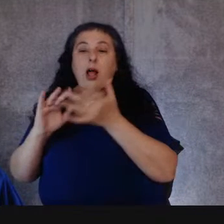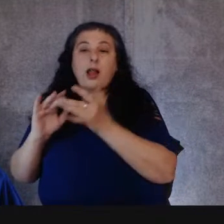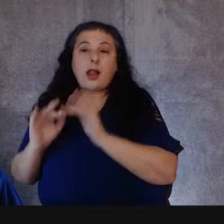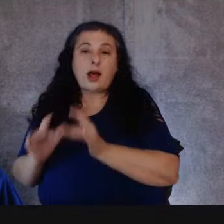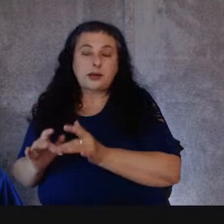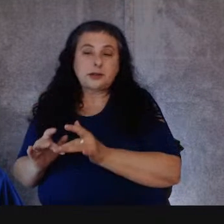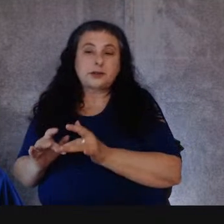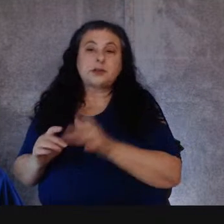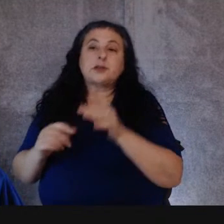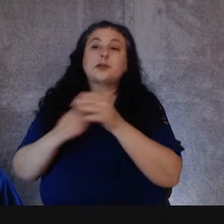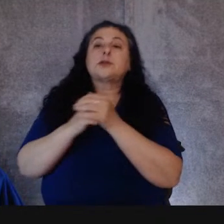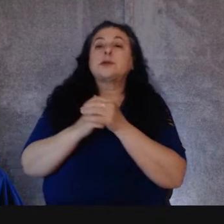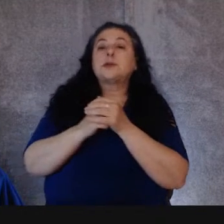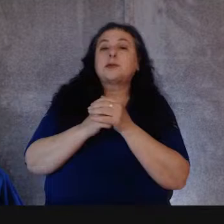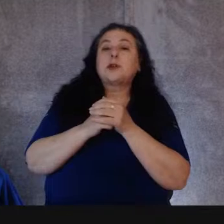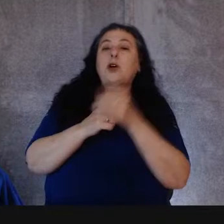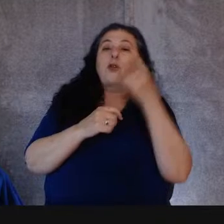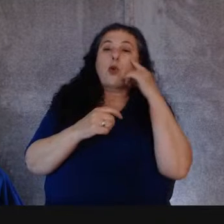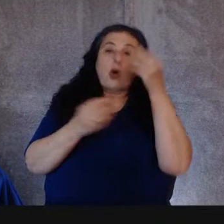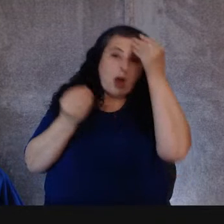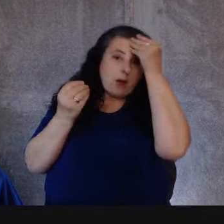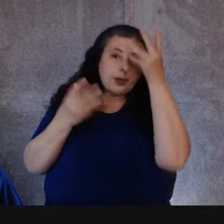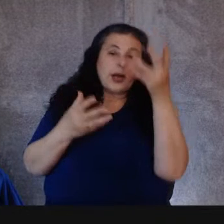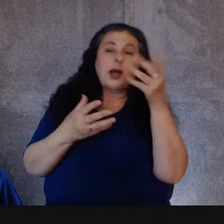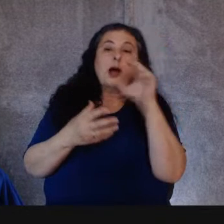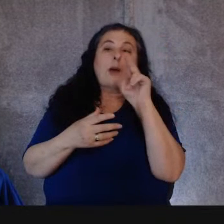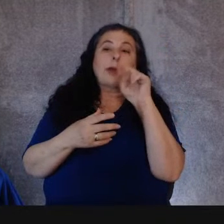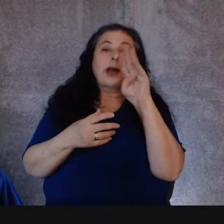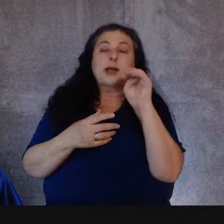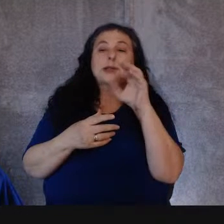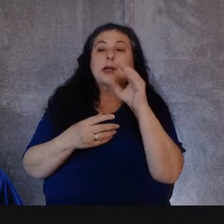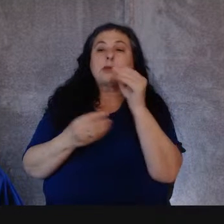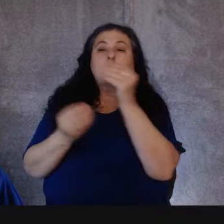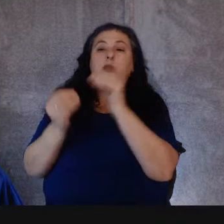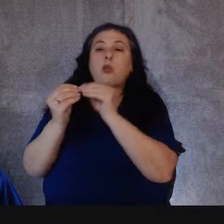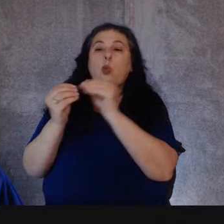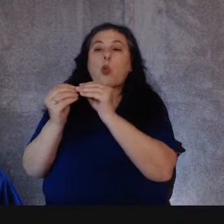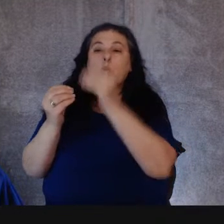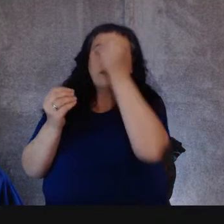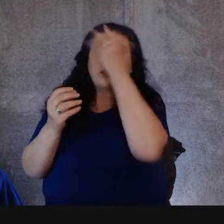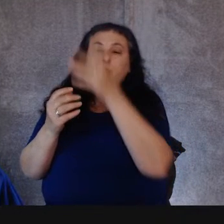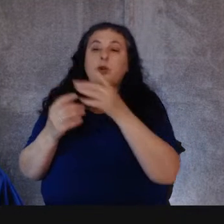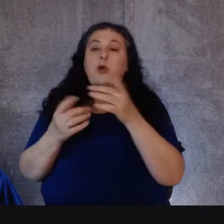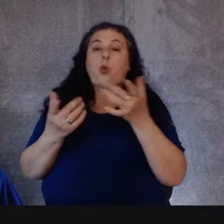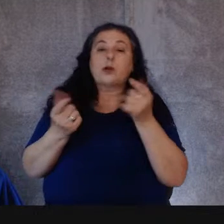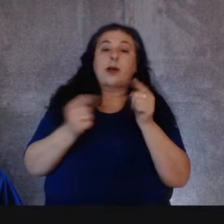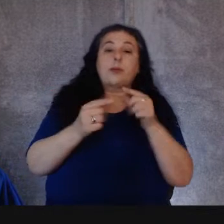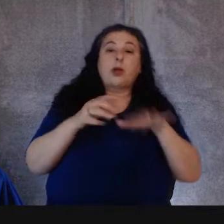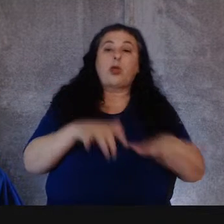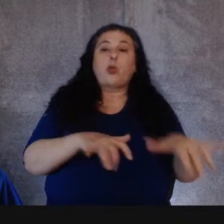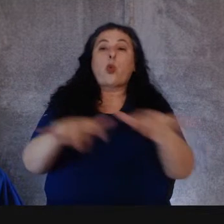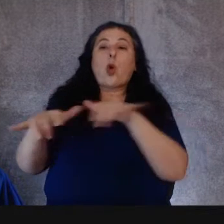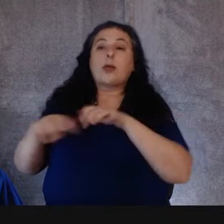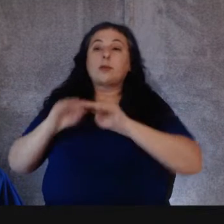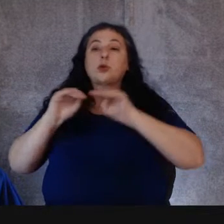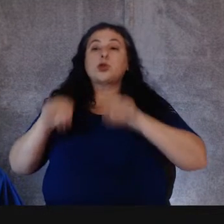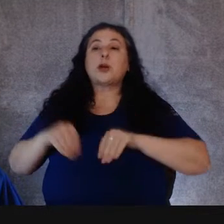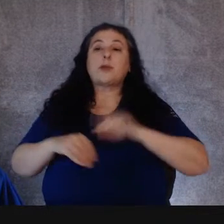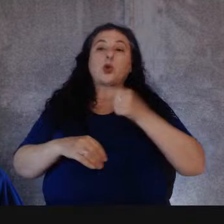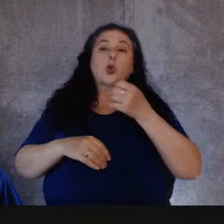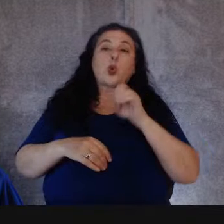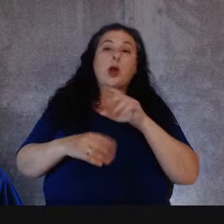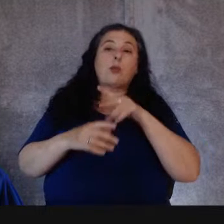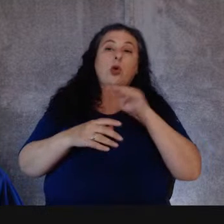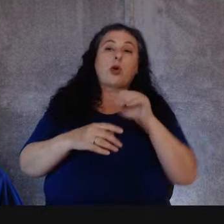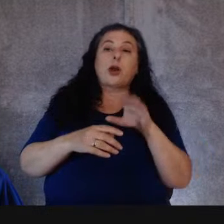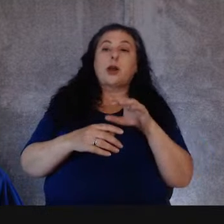For updates and more info on all programs within this series, as well as what's happening throughout the museum, the Grand Prairie and Champaign